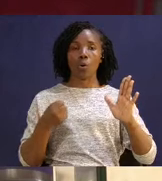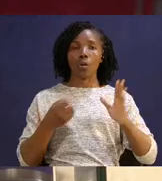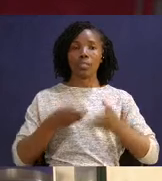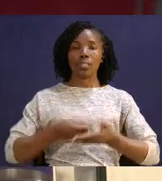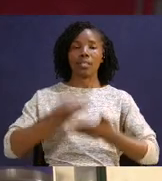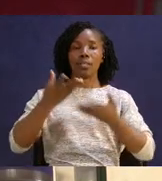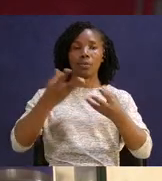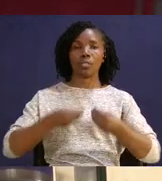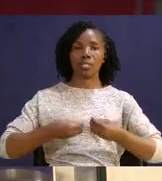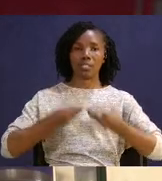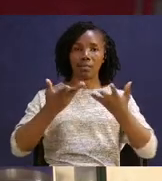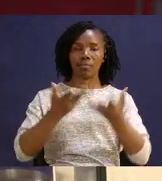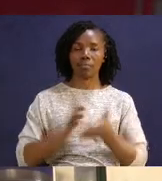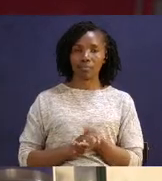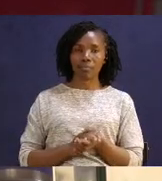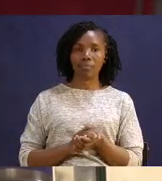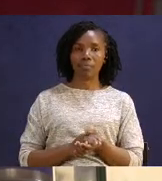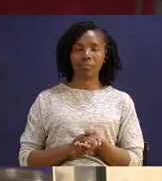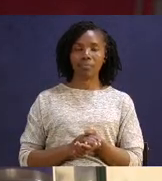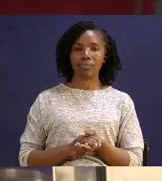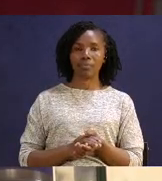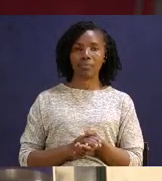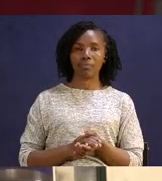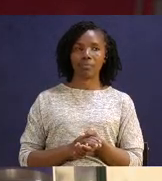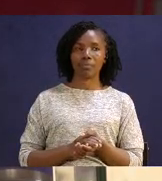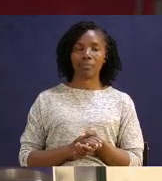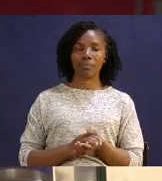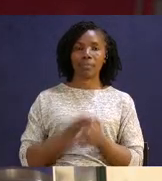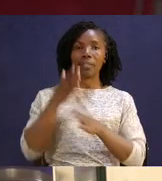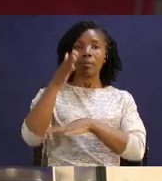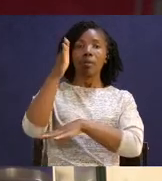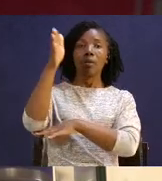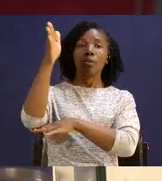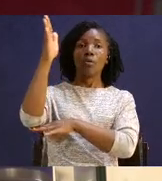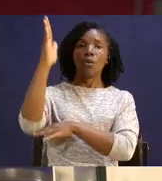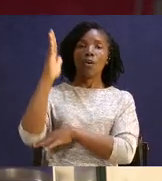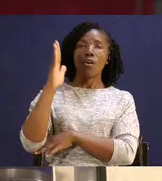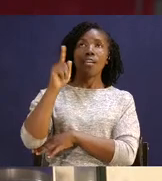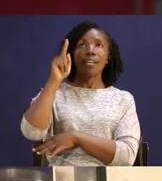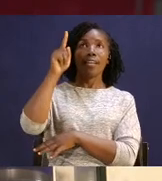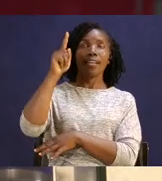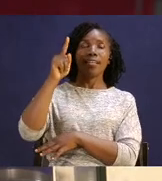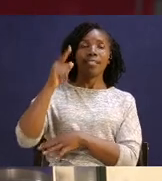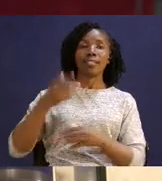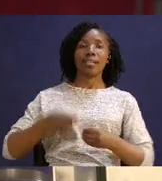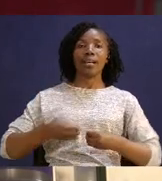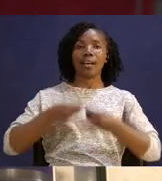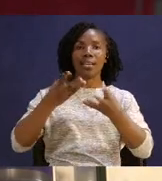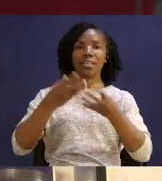generosity. Tell your neighbor, God is generous.